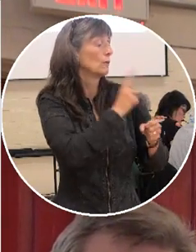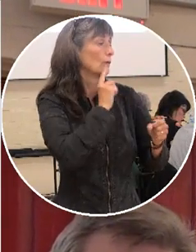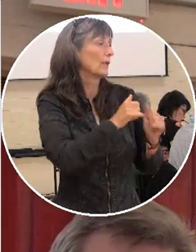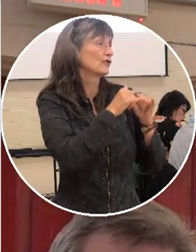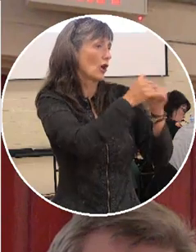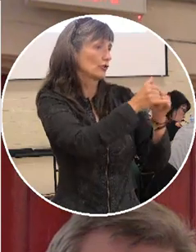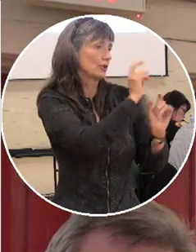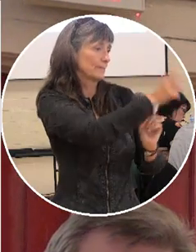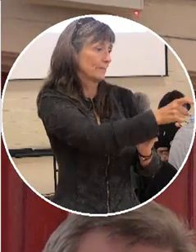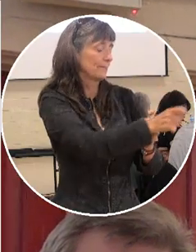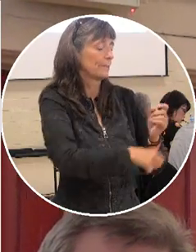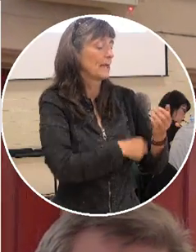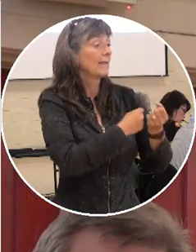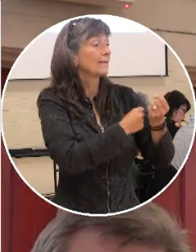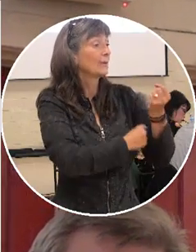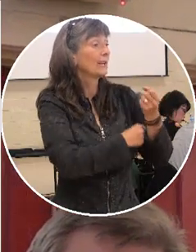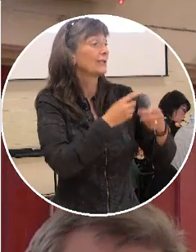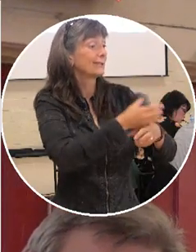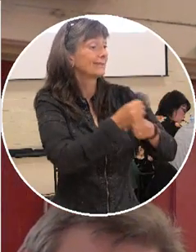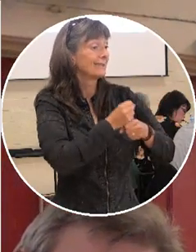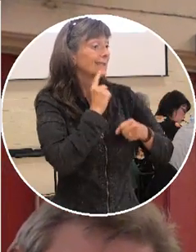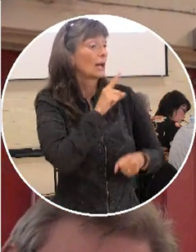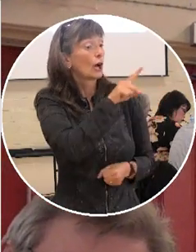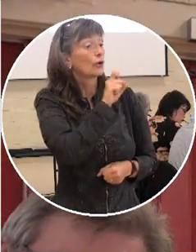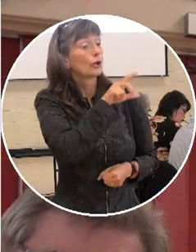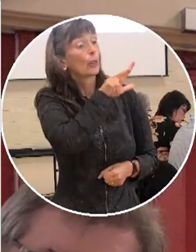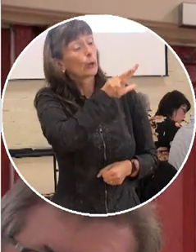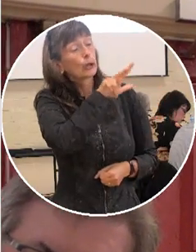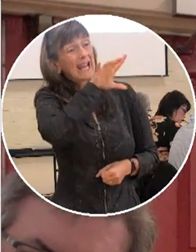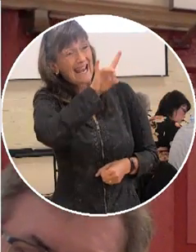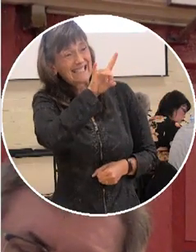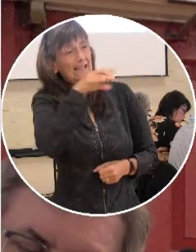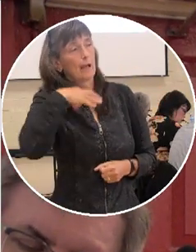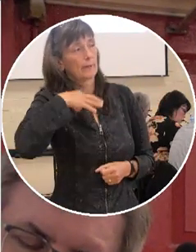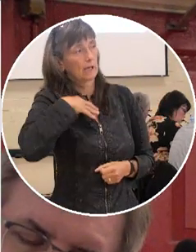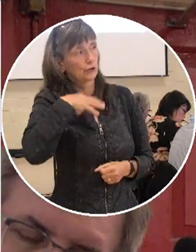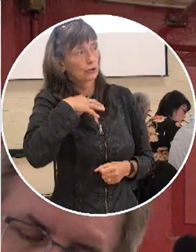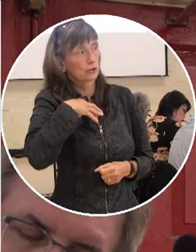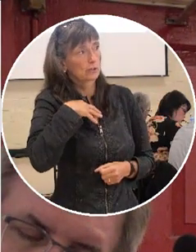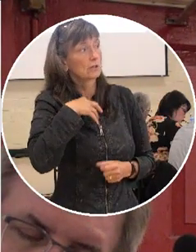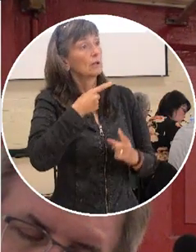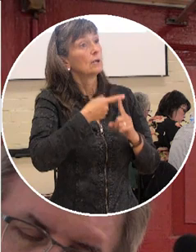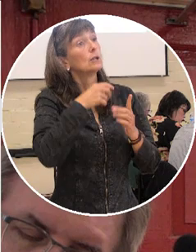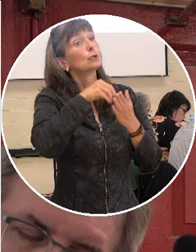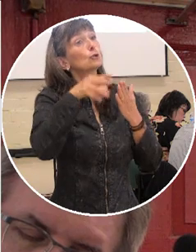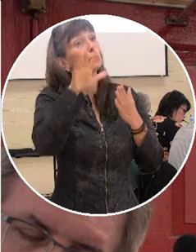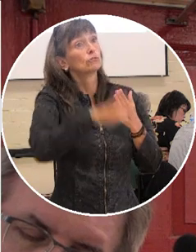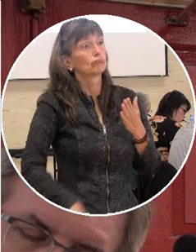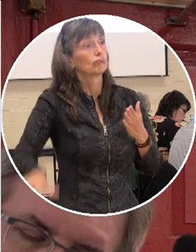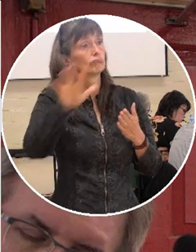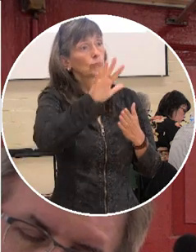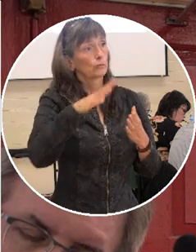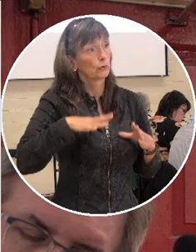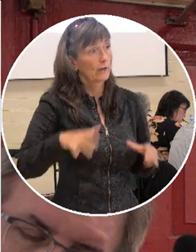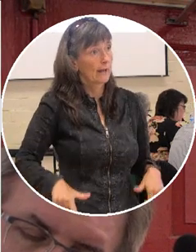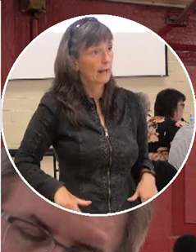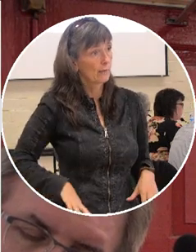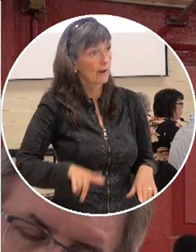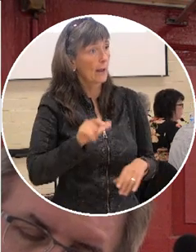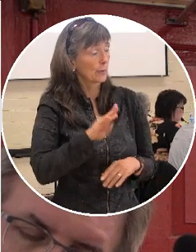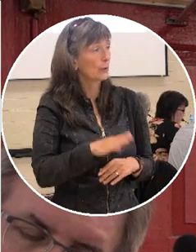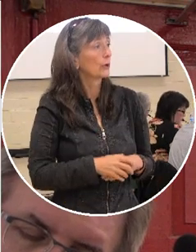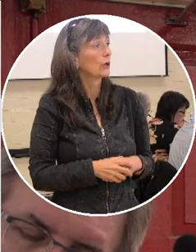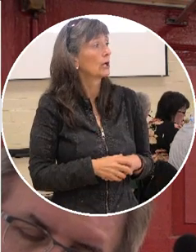The foundation received 138 applications from students within the province, and